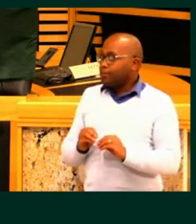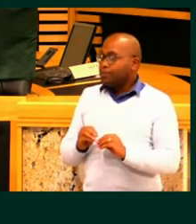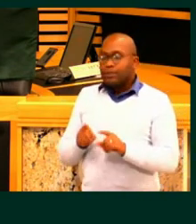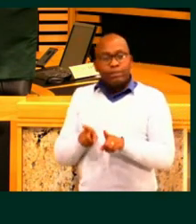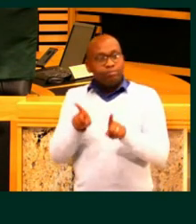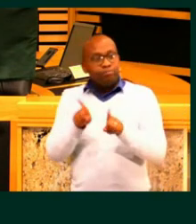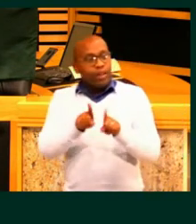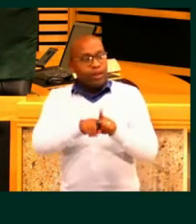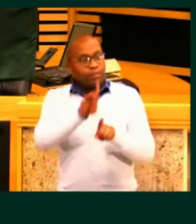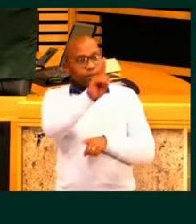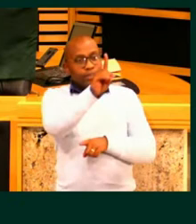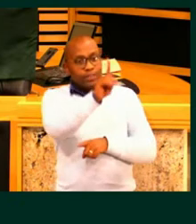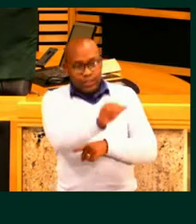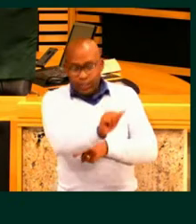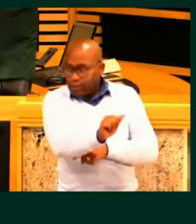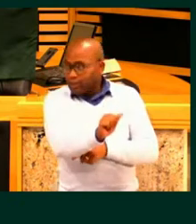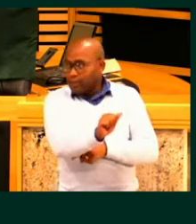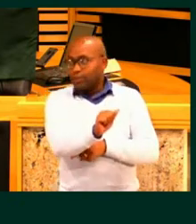same